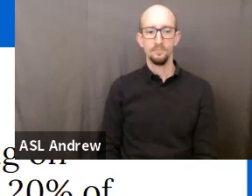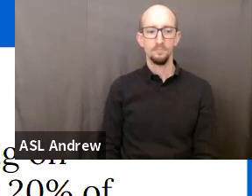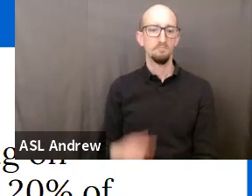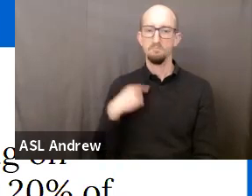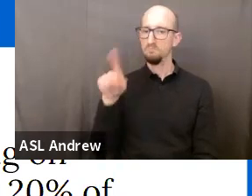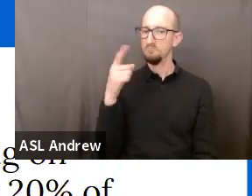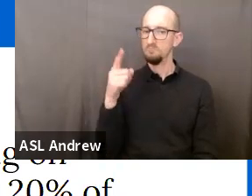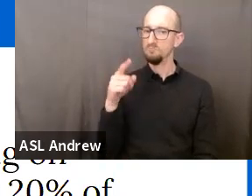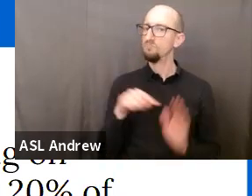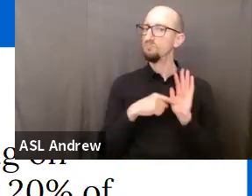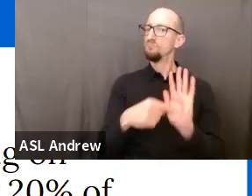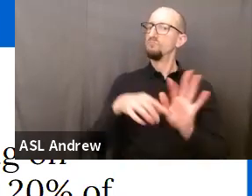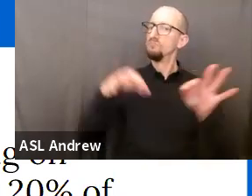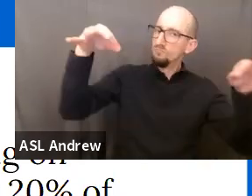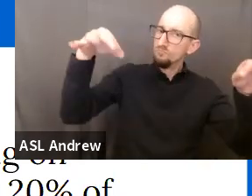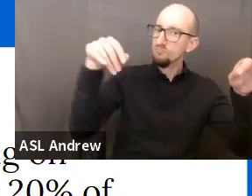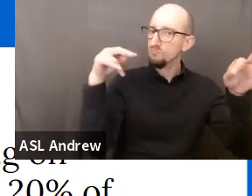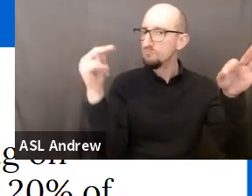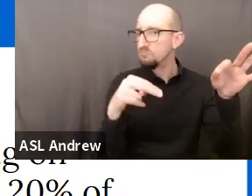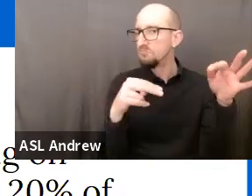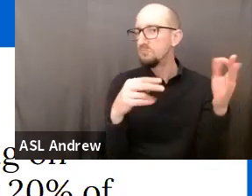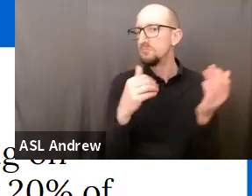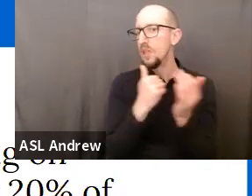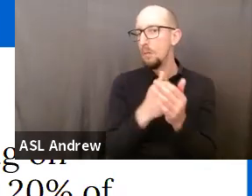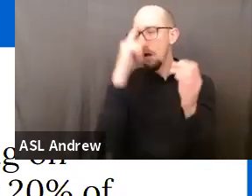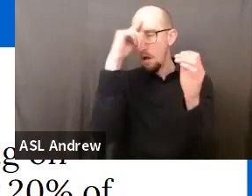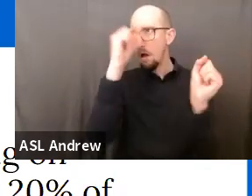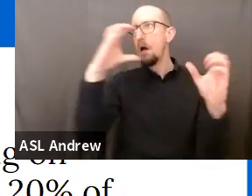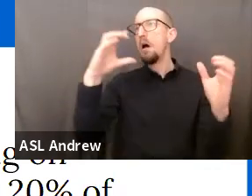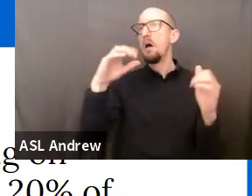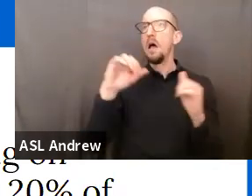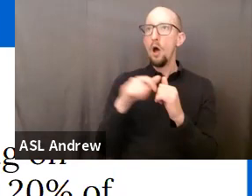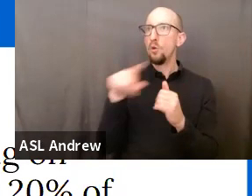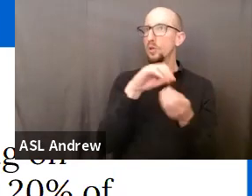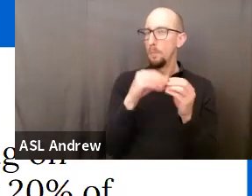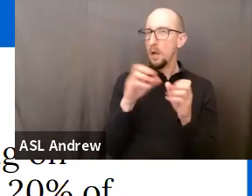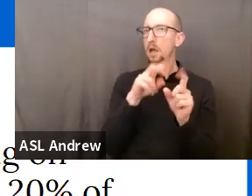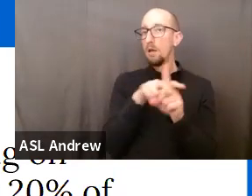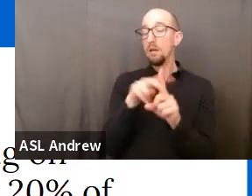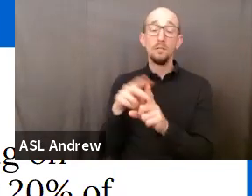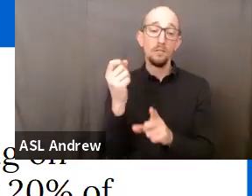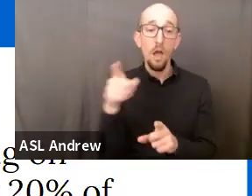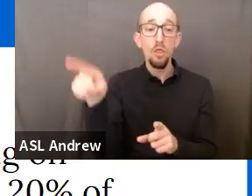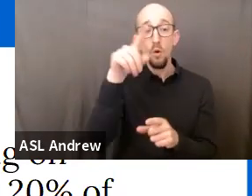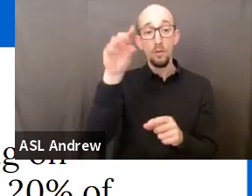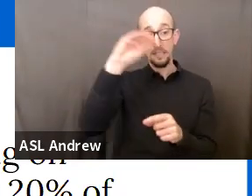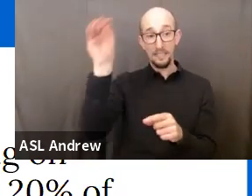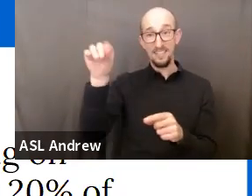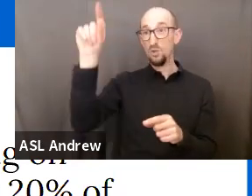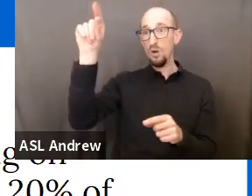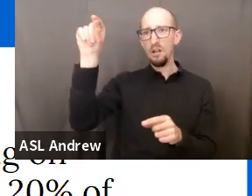as a little context of how this could be used. These percentages, of course, can be adjusted.